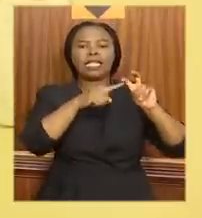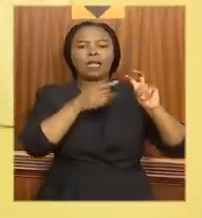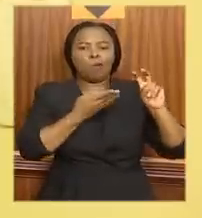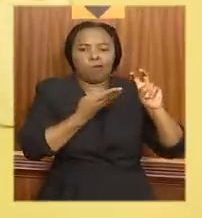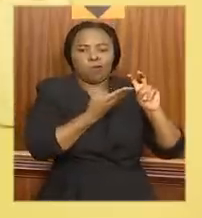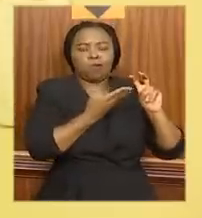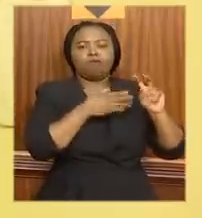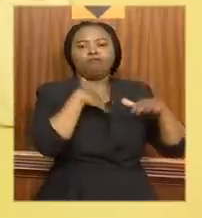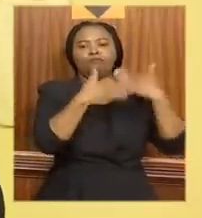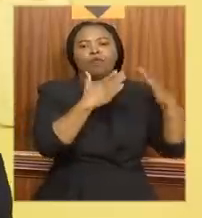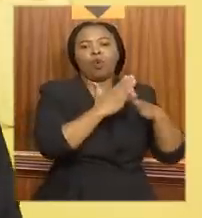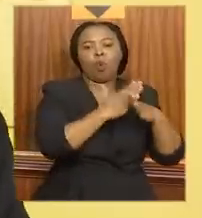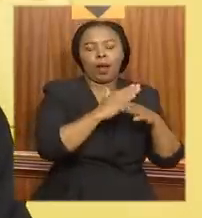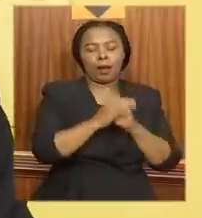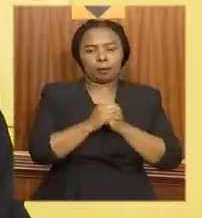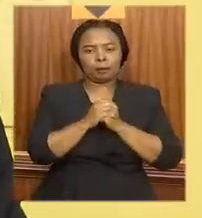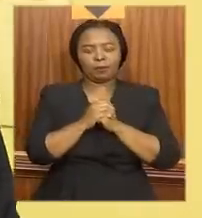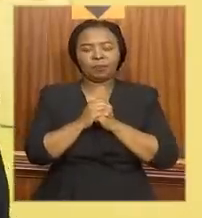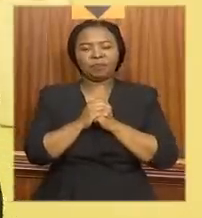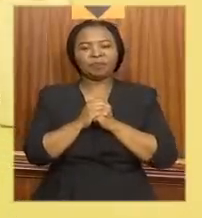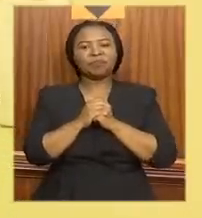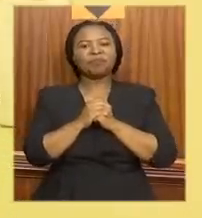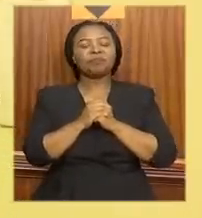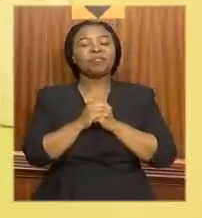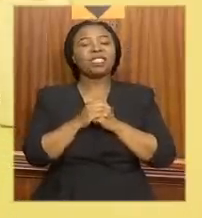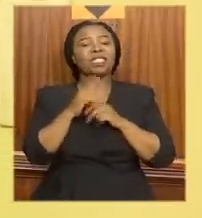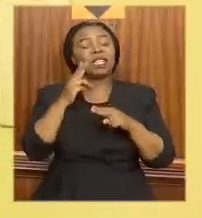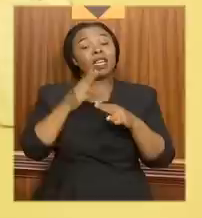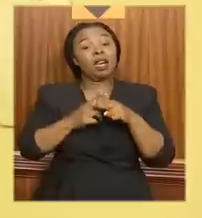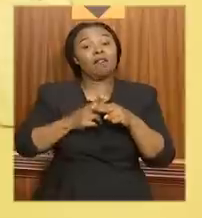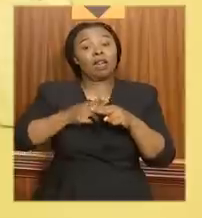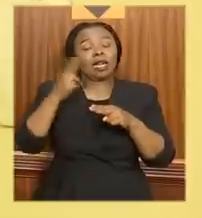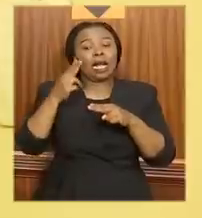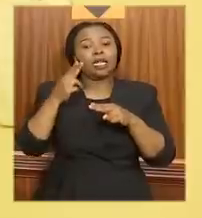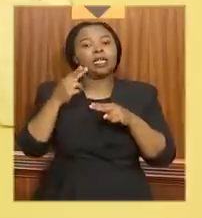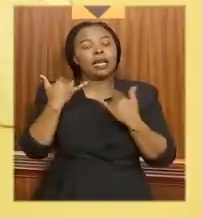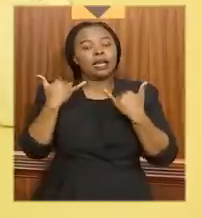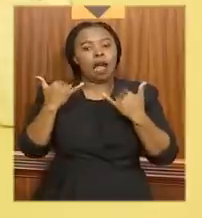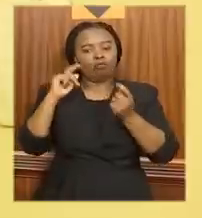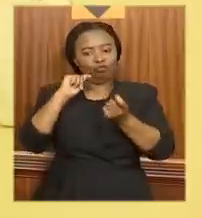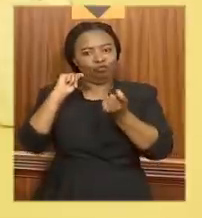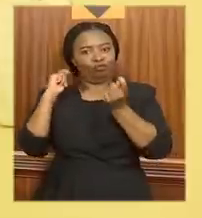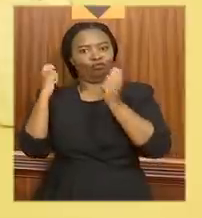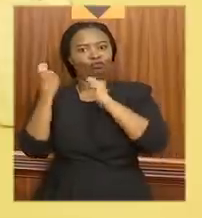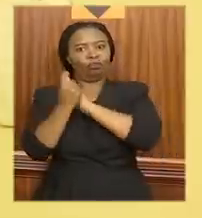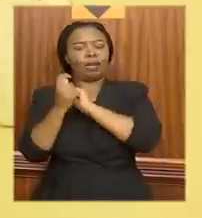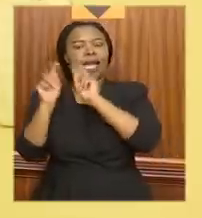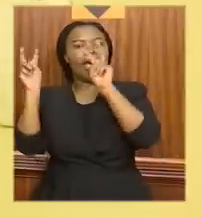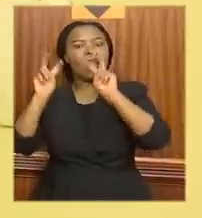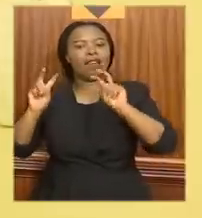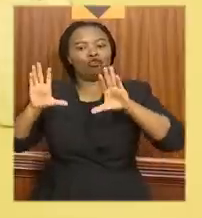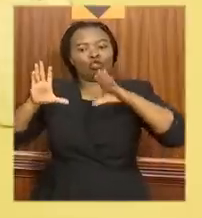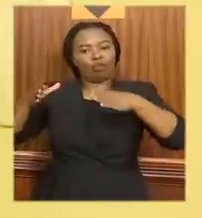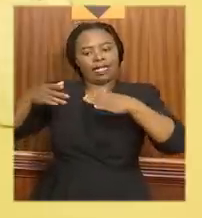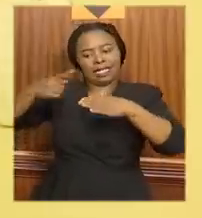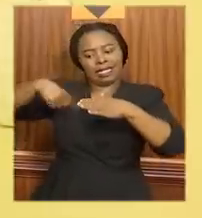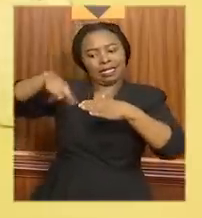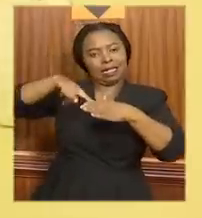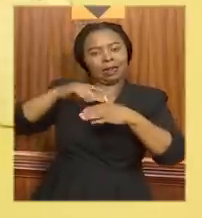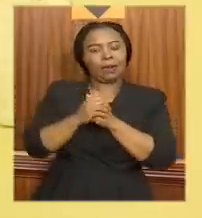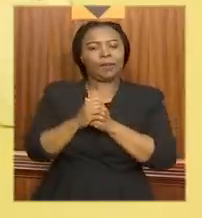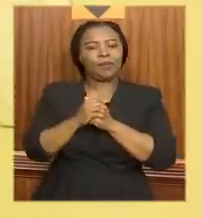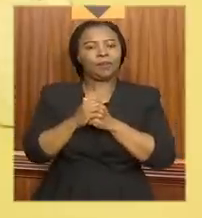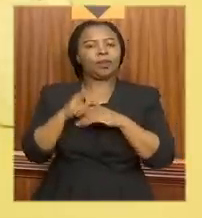Finally, we are fundamentally transforming the electricity sector and positioning it